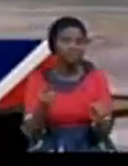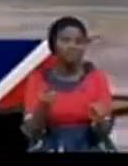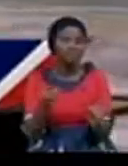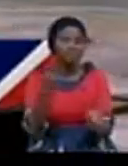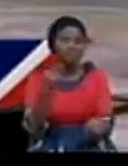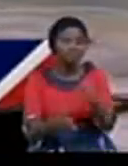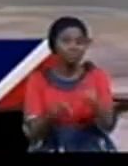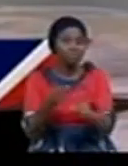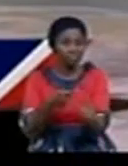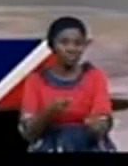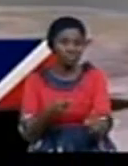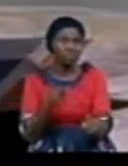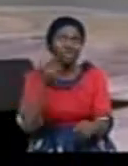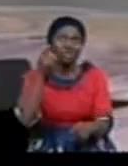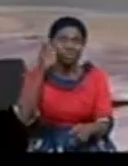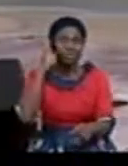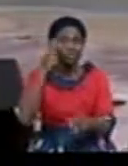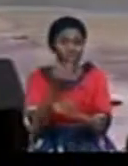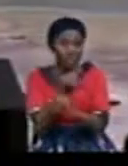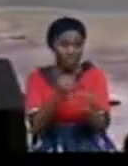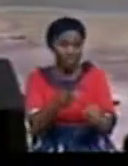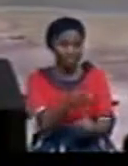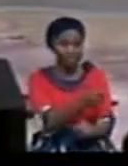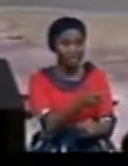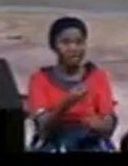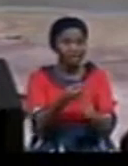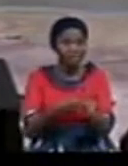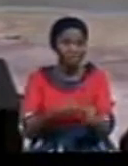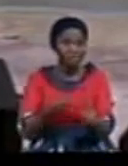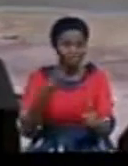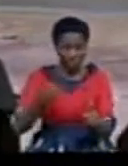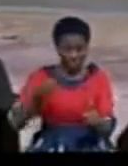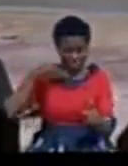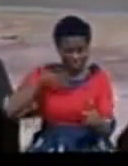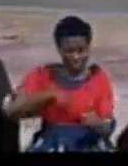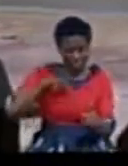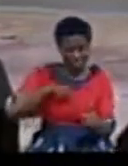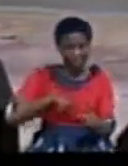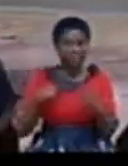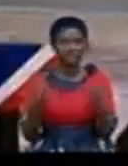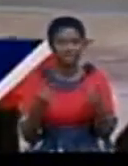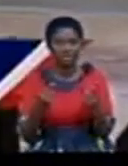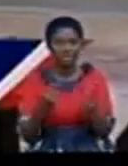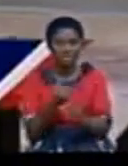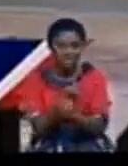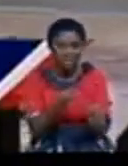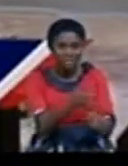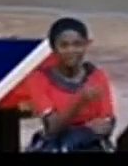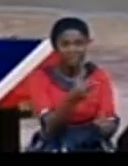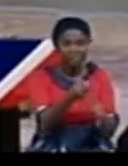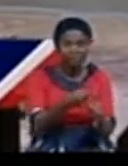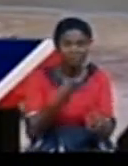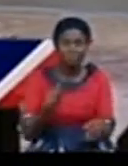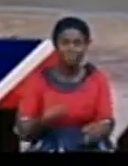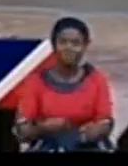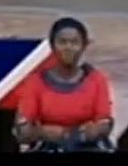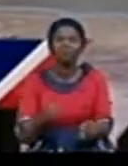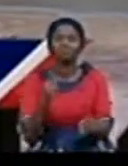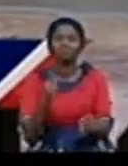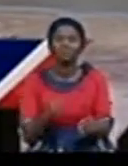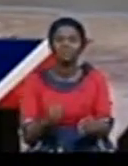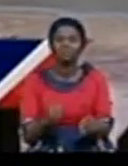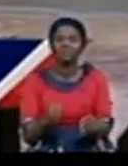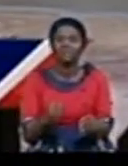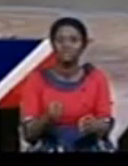from external sins. He'll save them from inbred sin. He'll save them